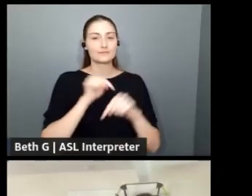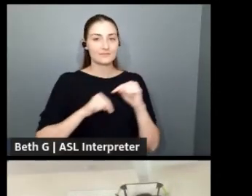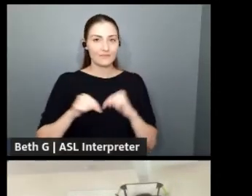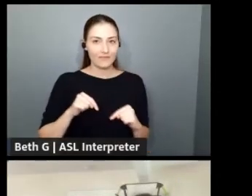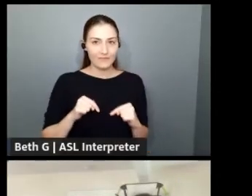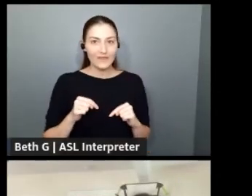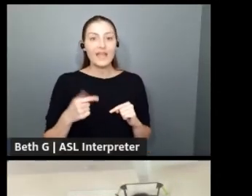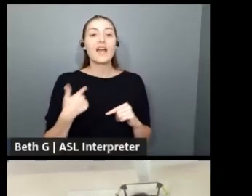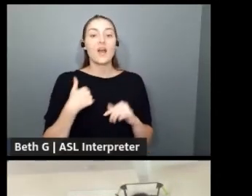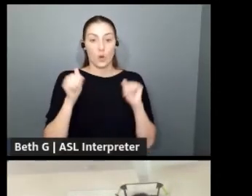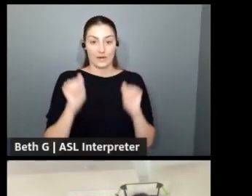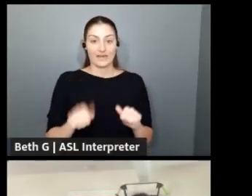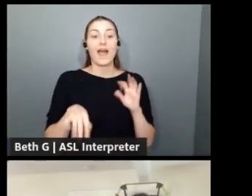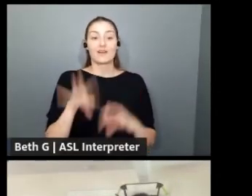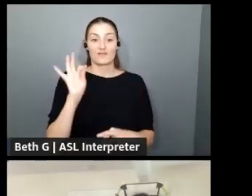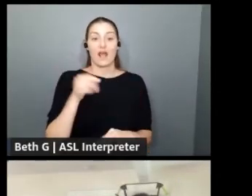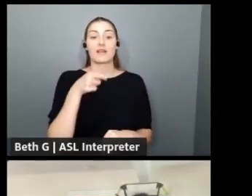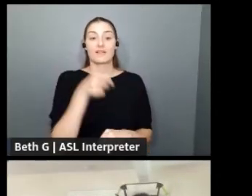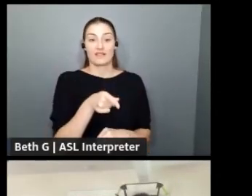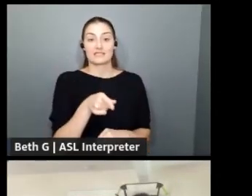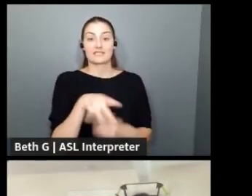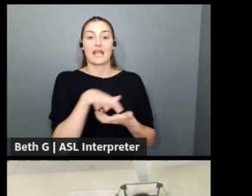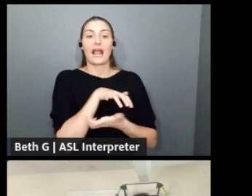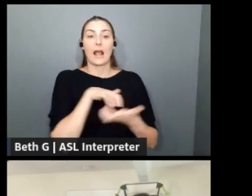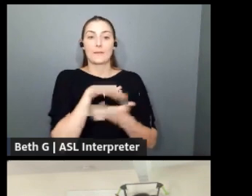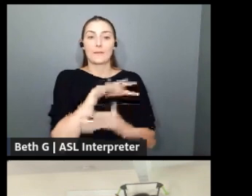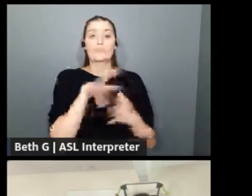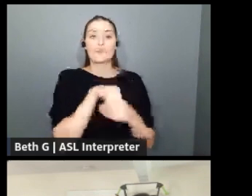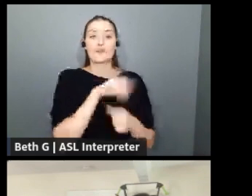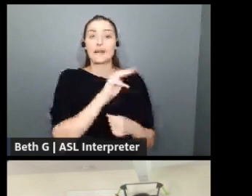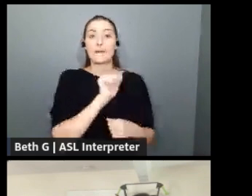this combination within the mapping section,